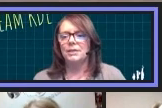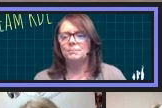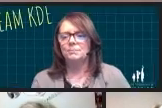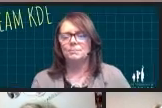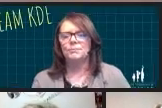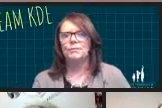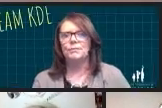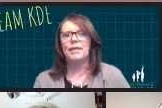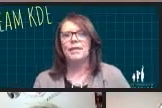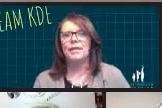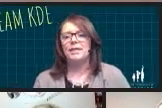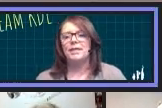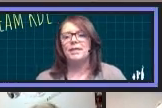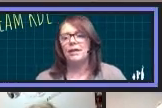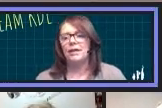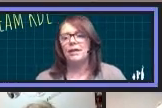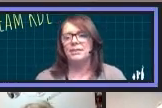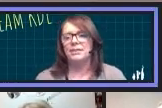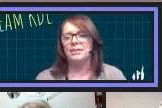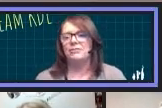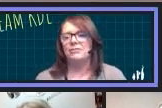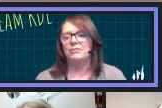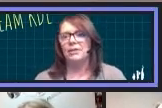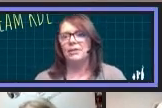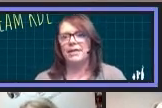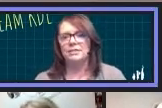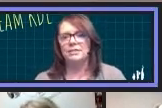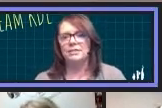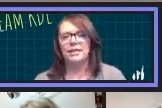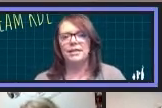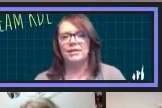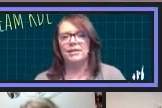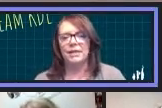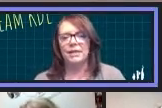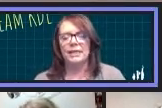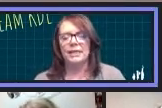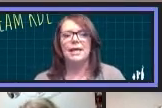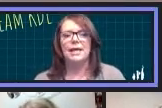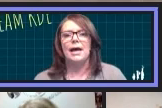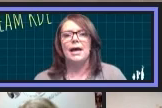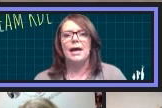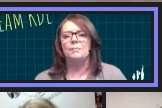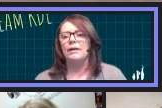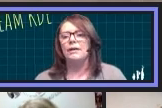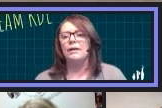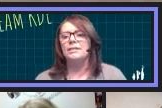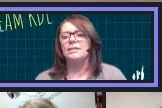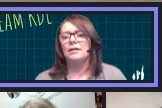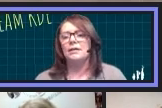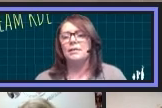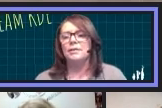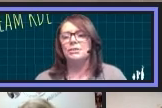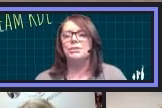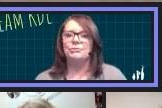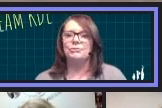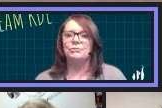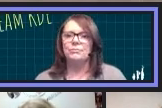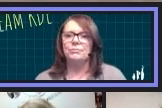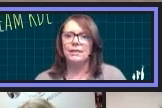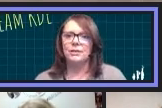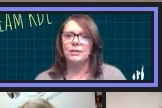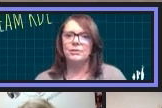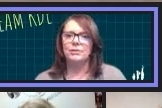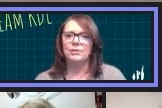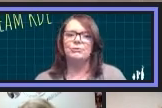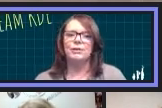alluded, even though he's not able to stay for the entirety of our meeting, there is a structured